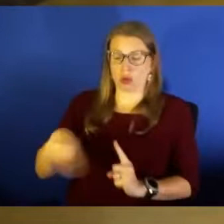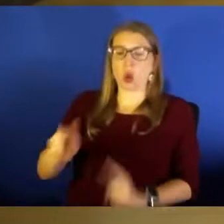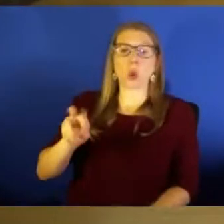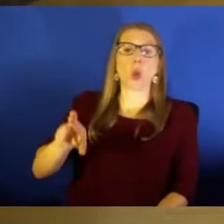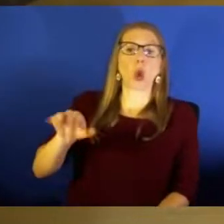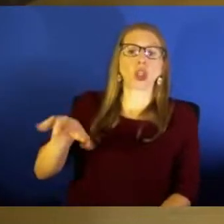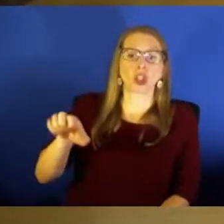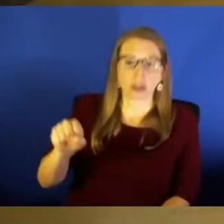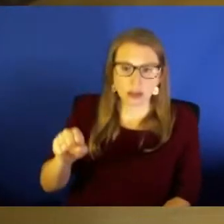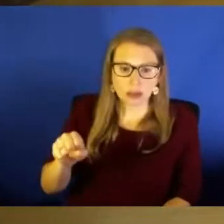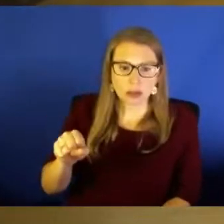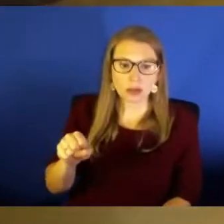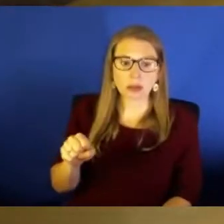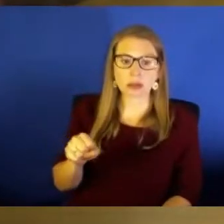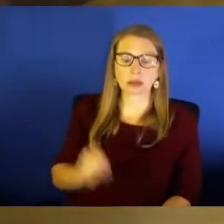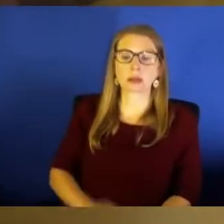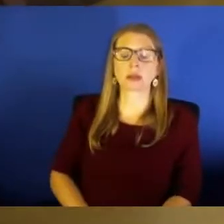not